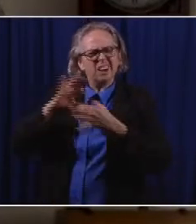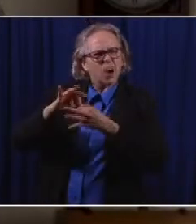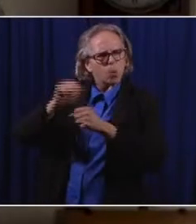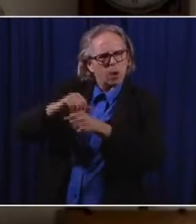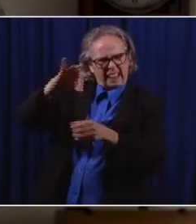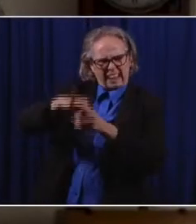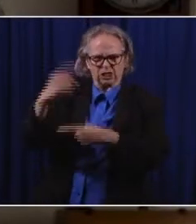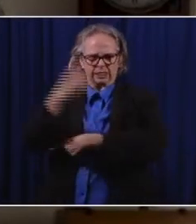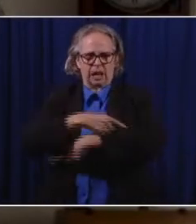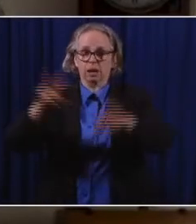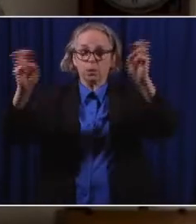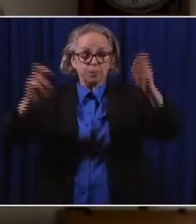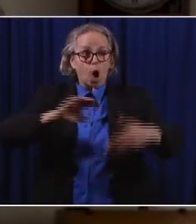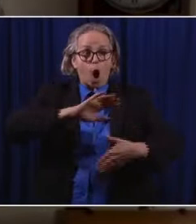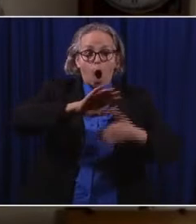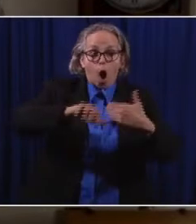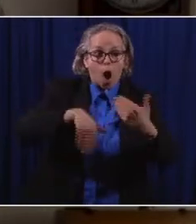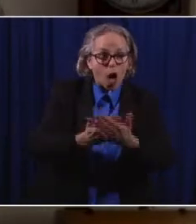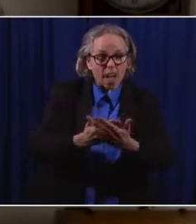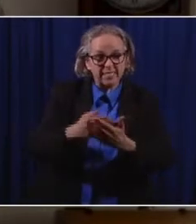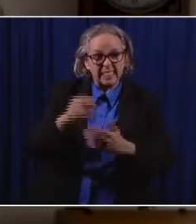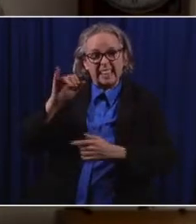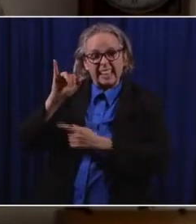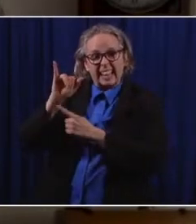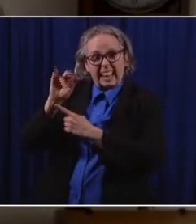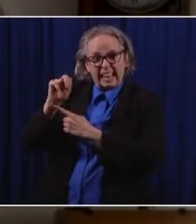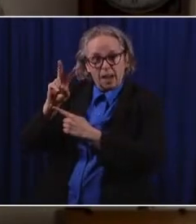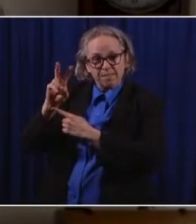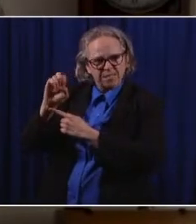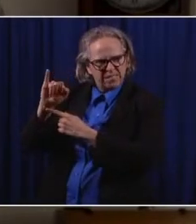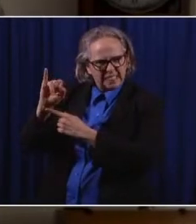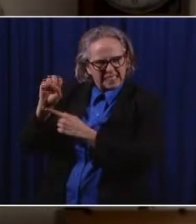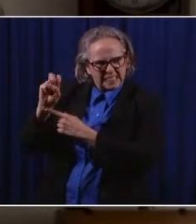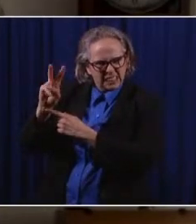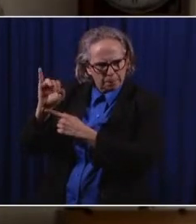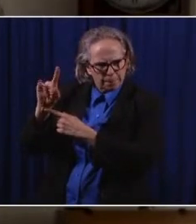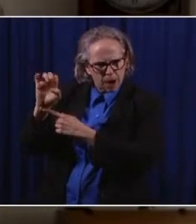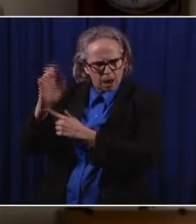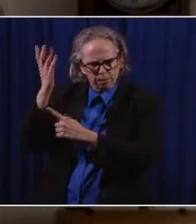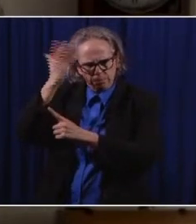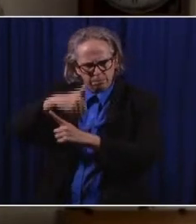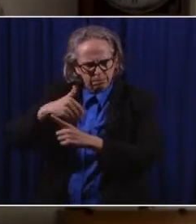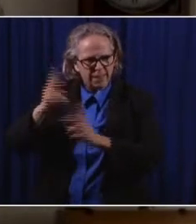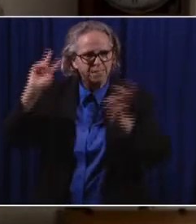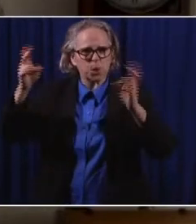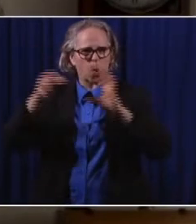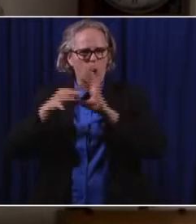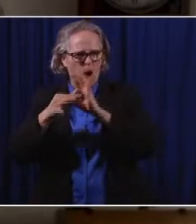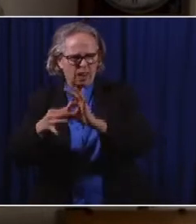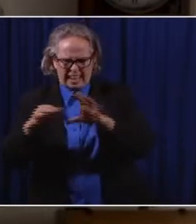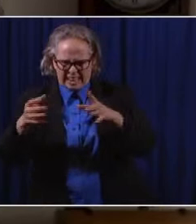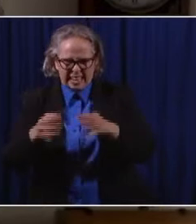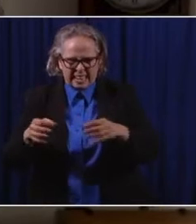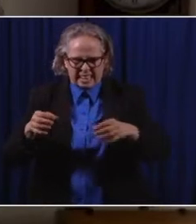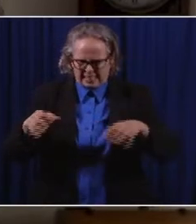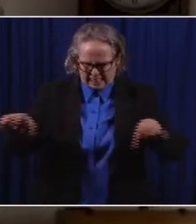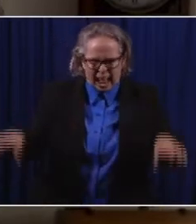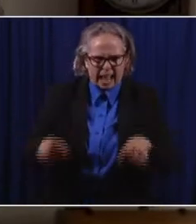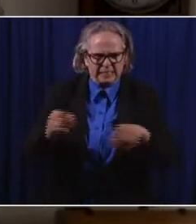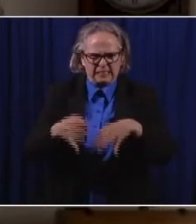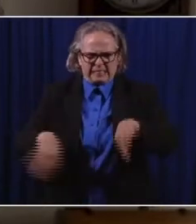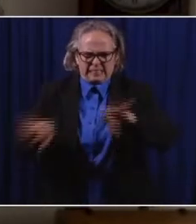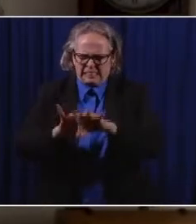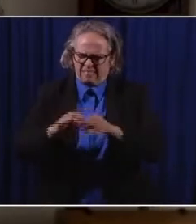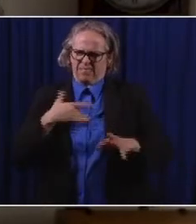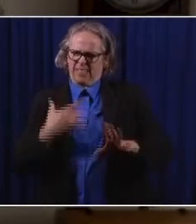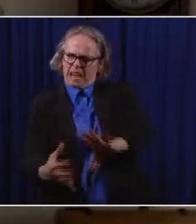invisible, for it is the essence of the act that as it happens, it is a mystery in which millions of